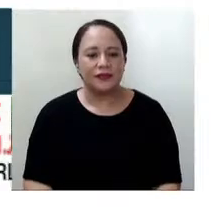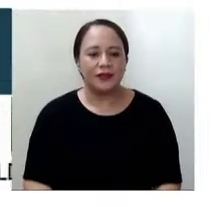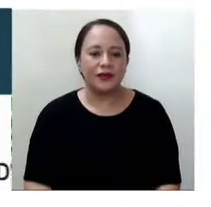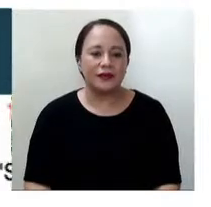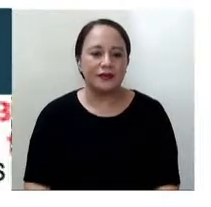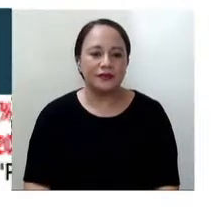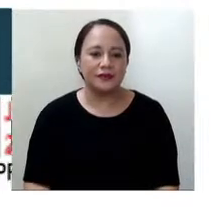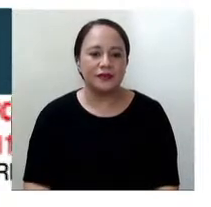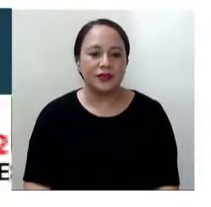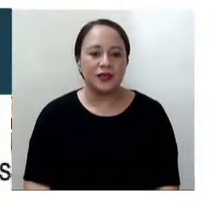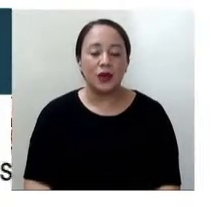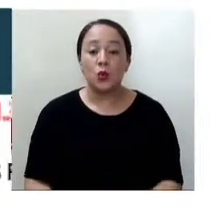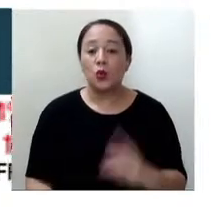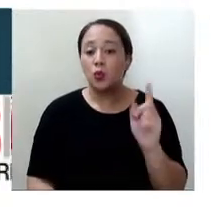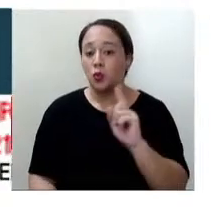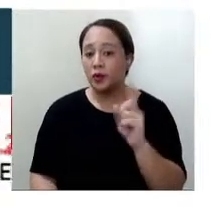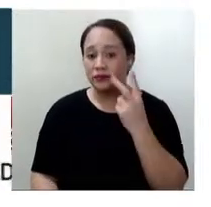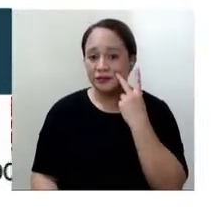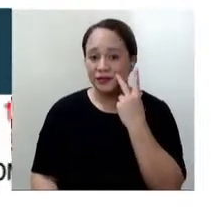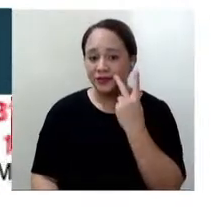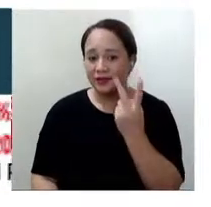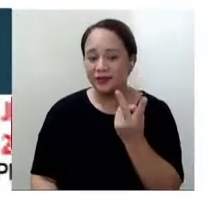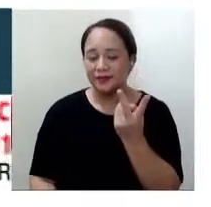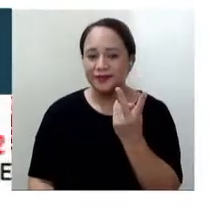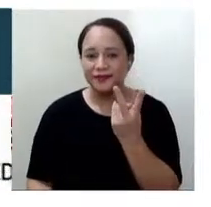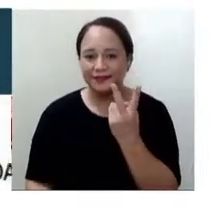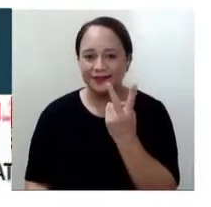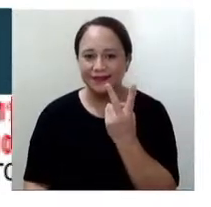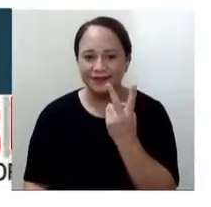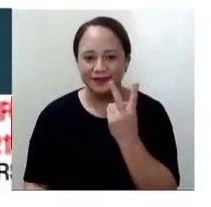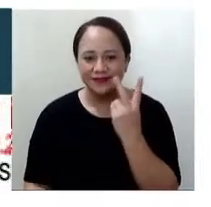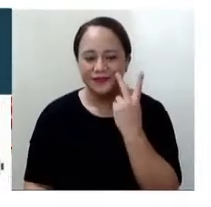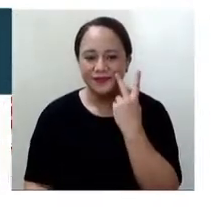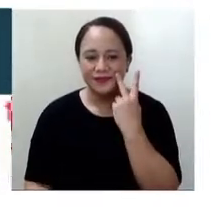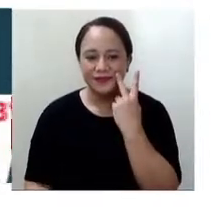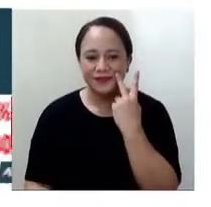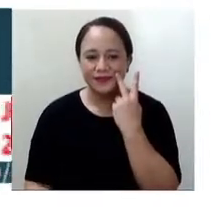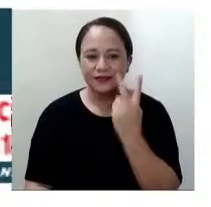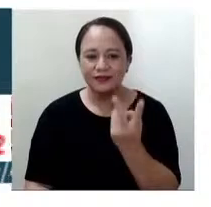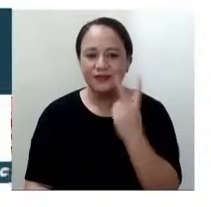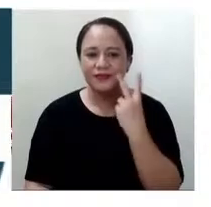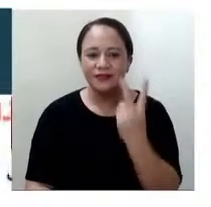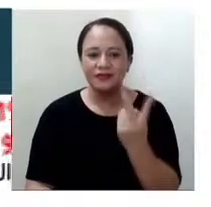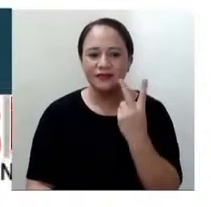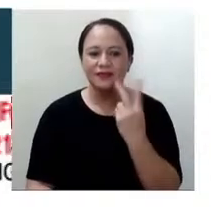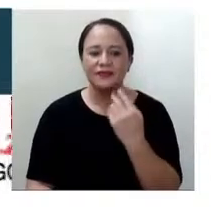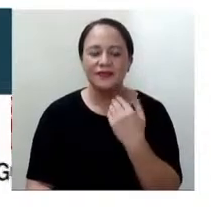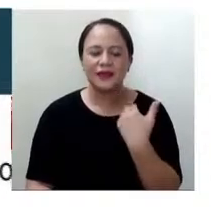Well, what we're seeing in this, I mean, you know,